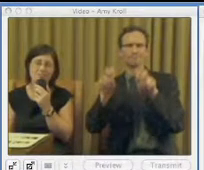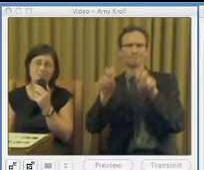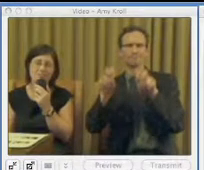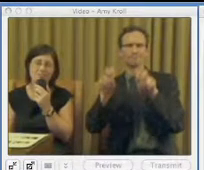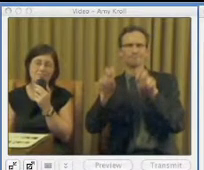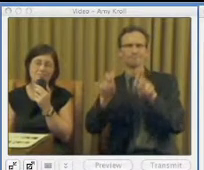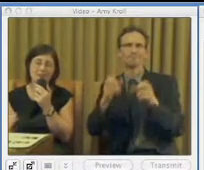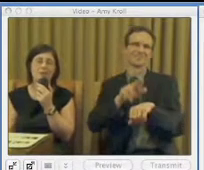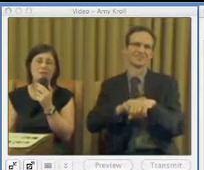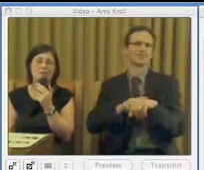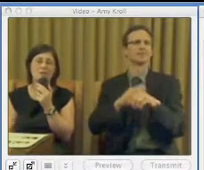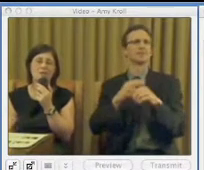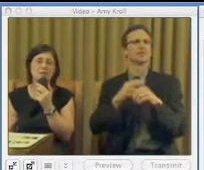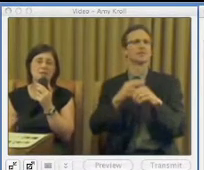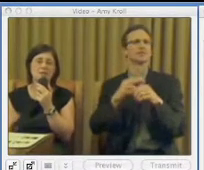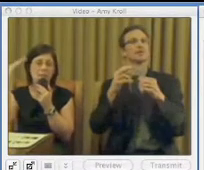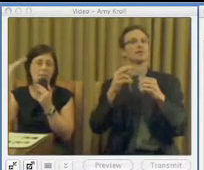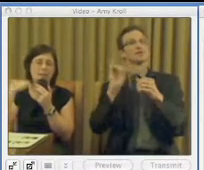working.